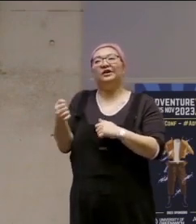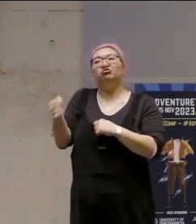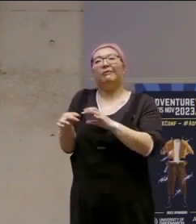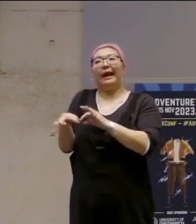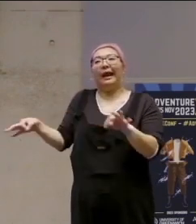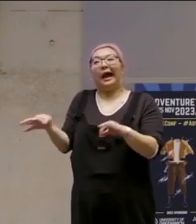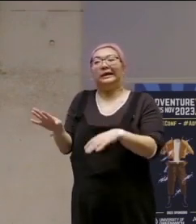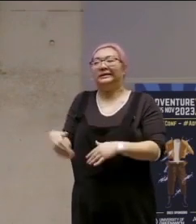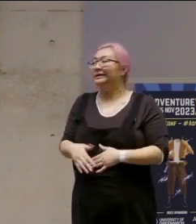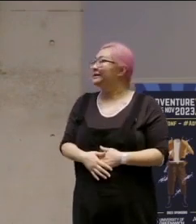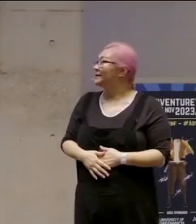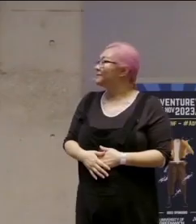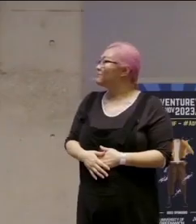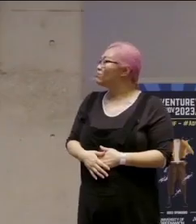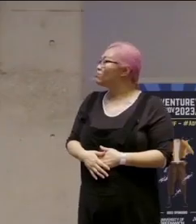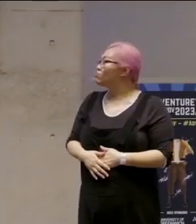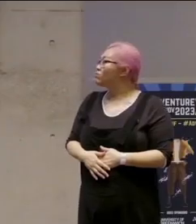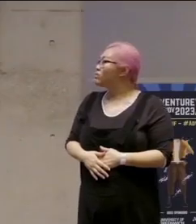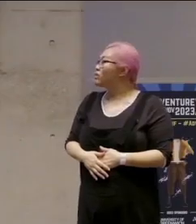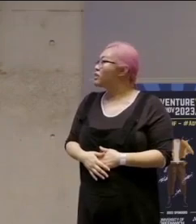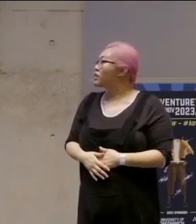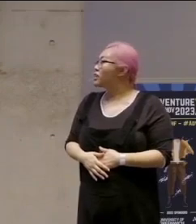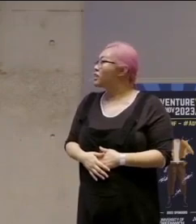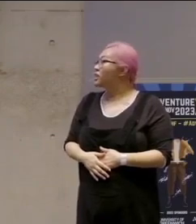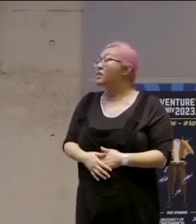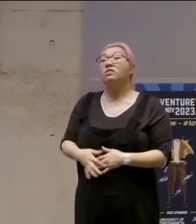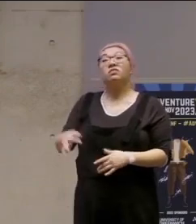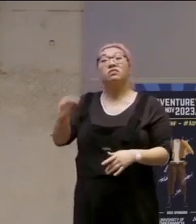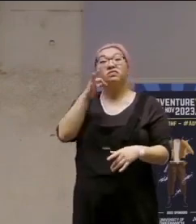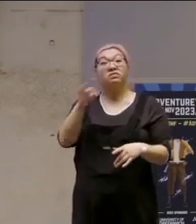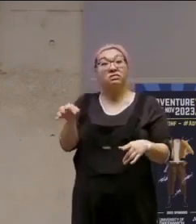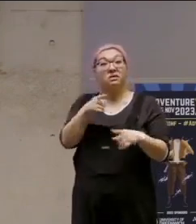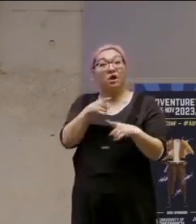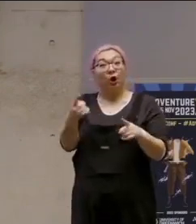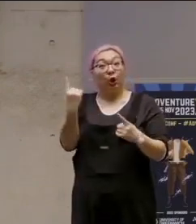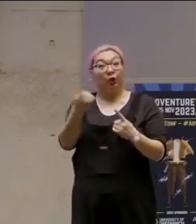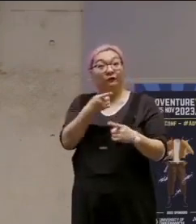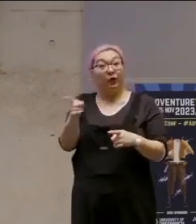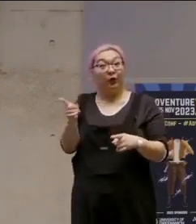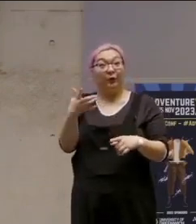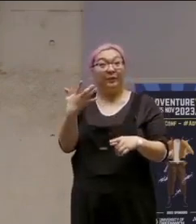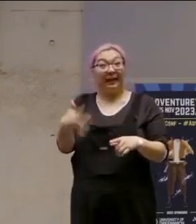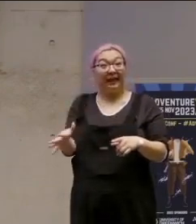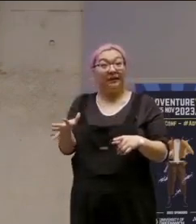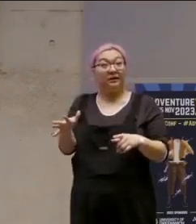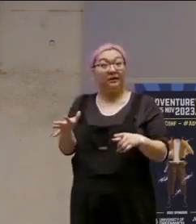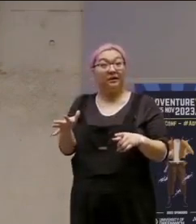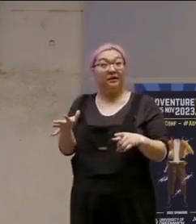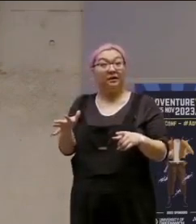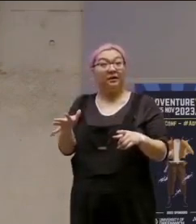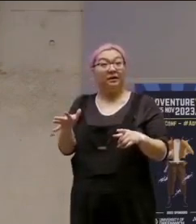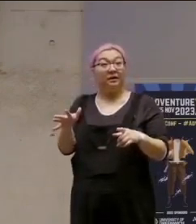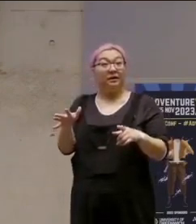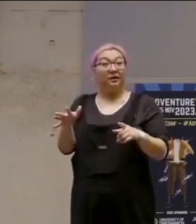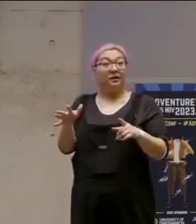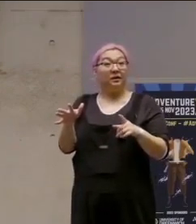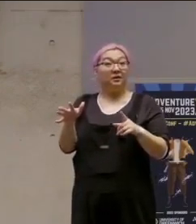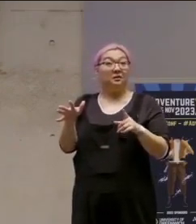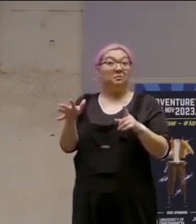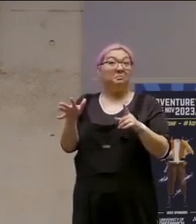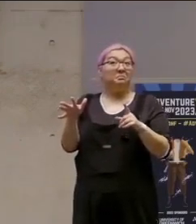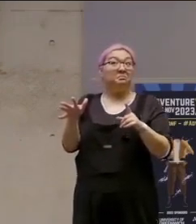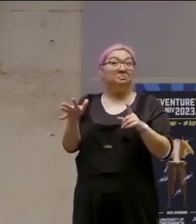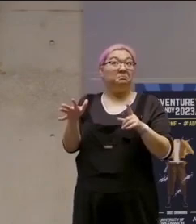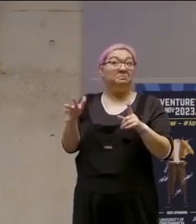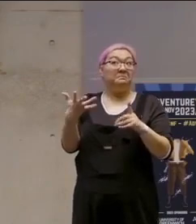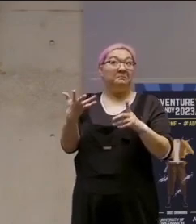free to answer honestly or not, who here knows someone that's bumped train before? Ooh, scary, okay. Well,